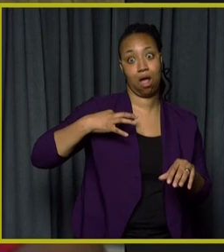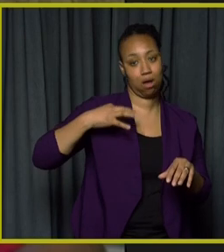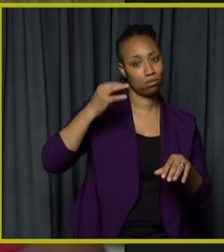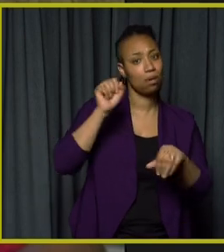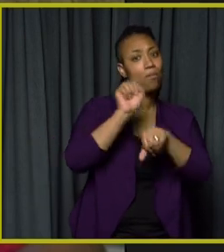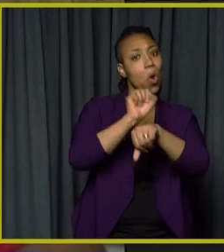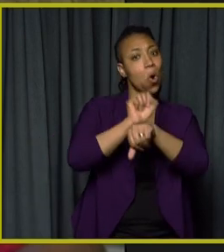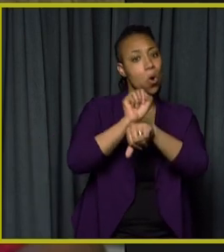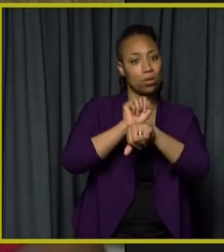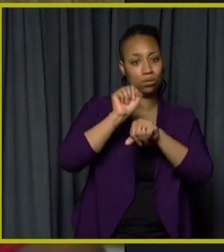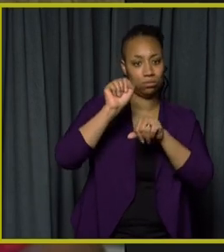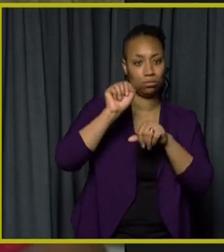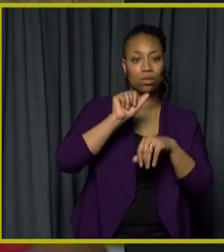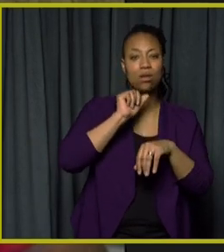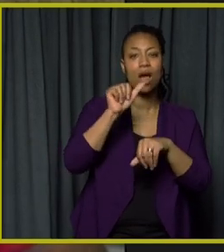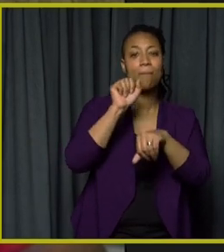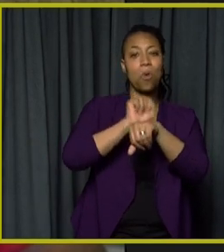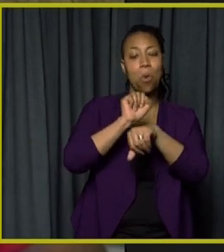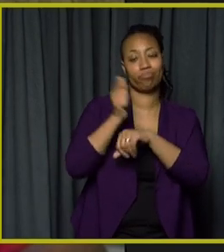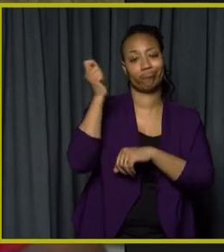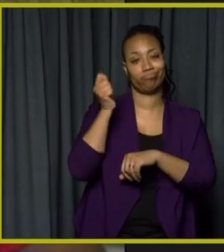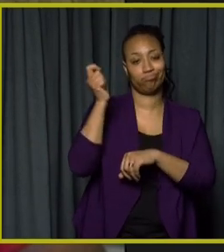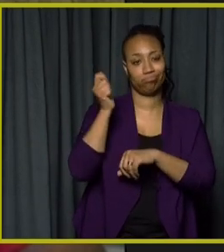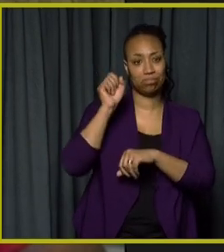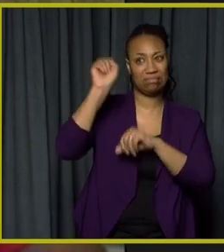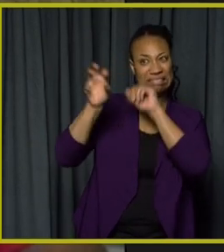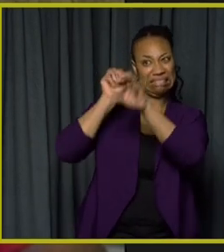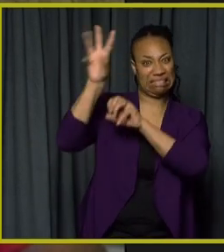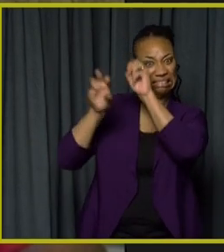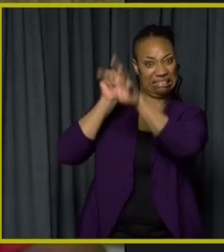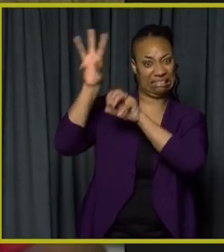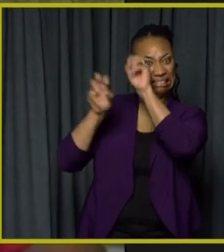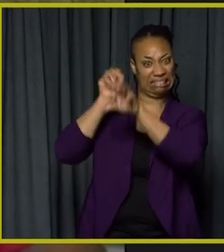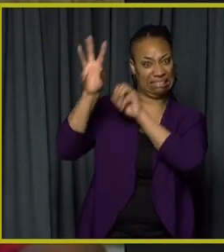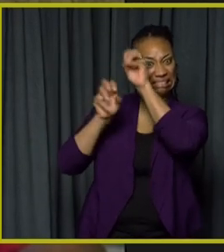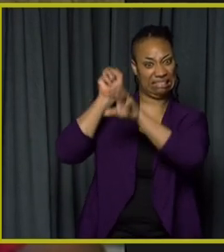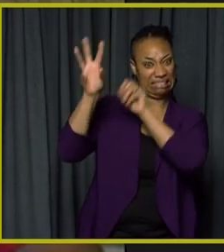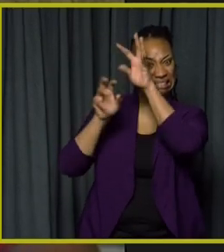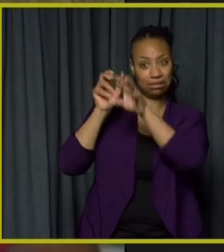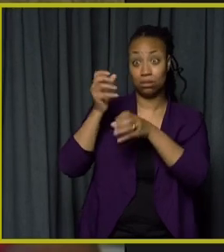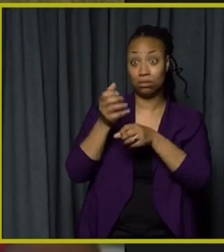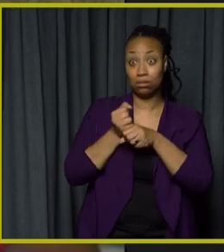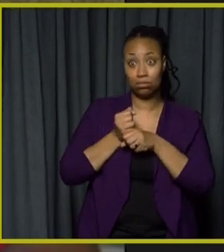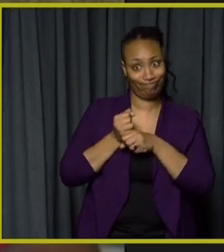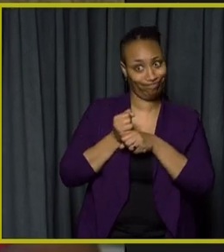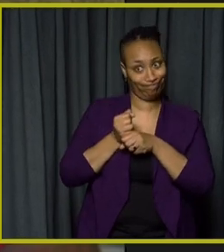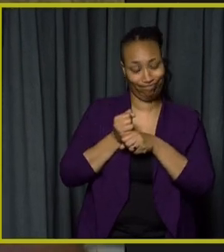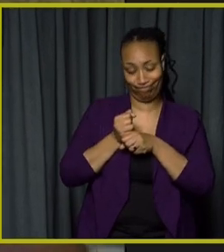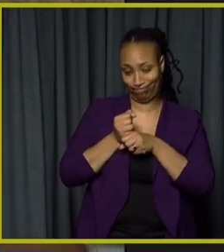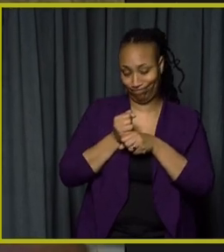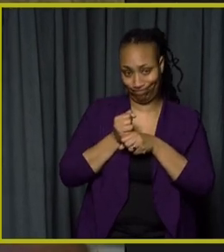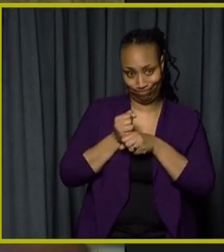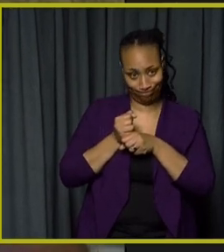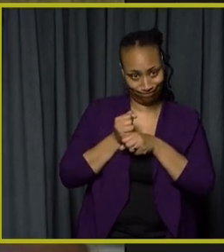less than 50% has received it. In part, this is unacceptable. It's not something that we as citizens